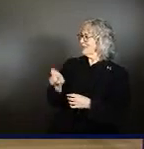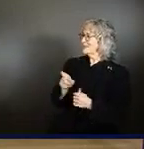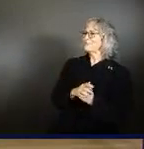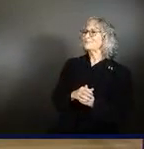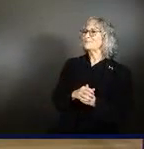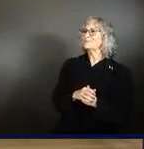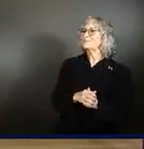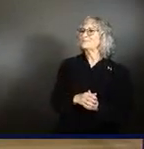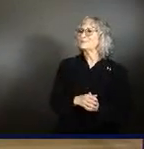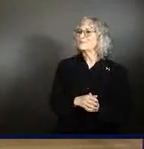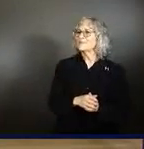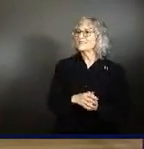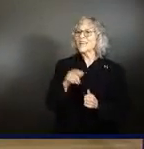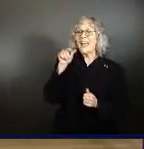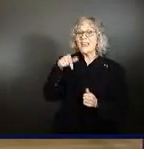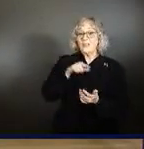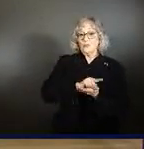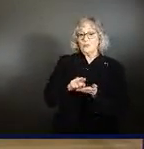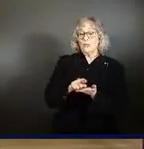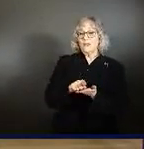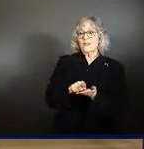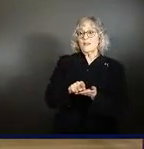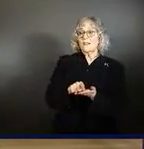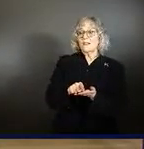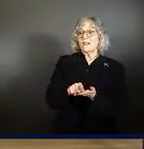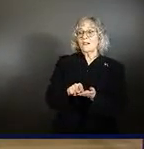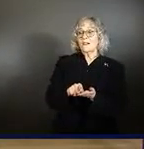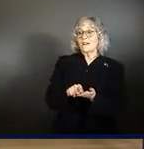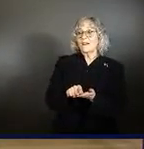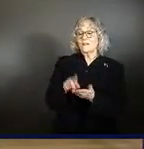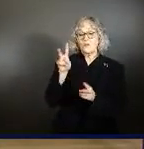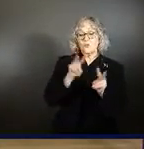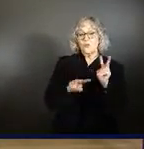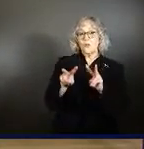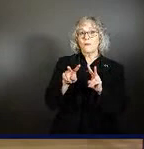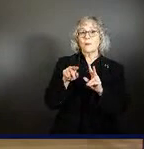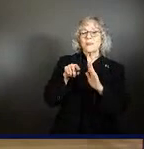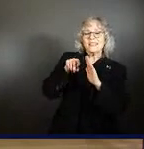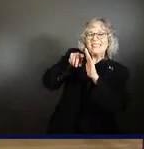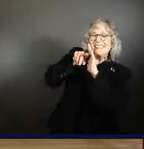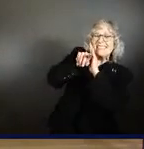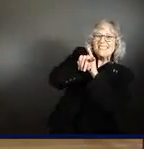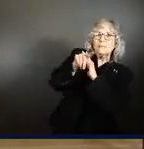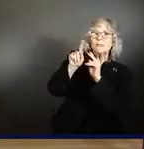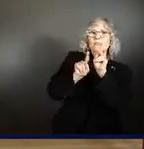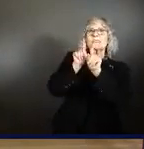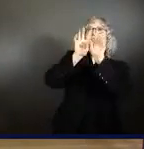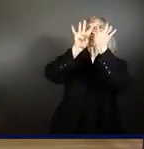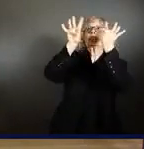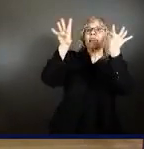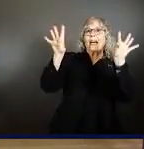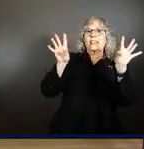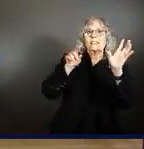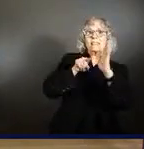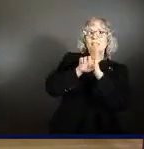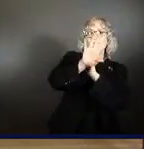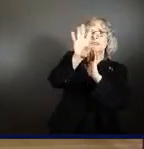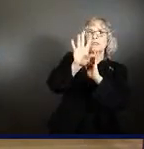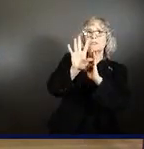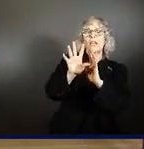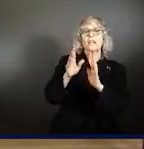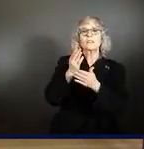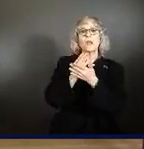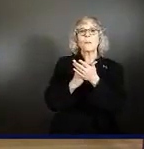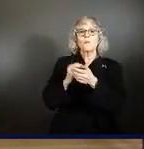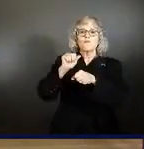that during this week, they have been looking at some of the deepest galaxy fields and some of the rockiest